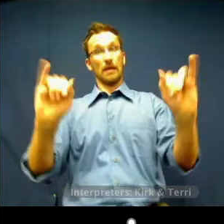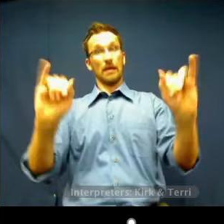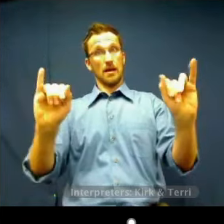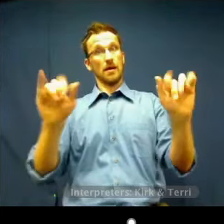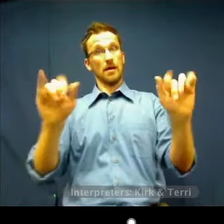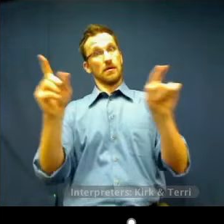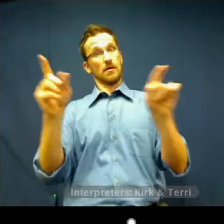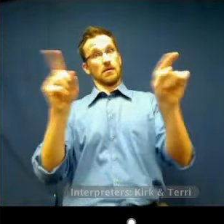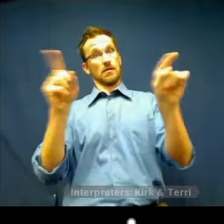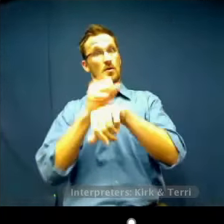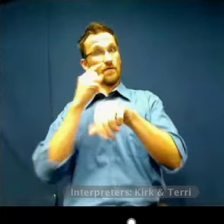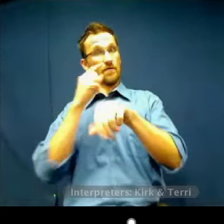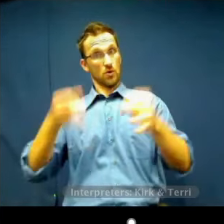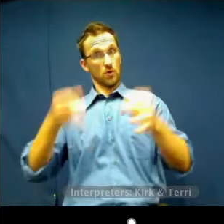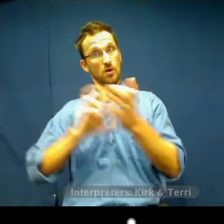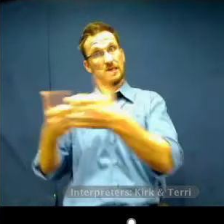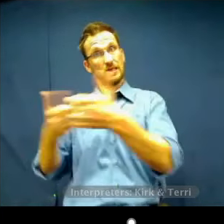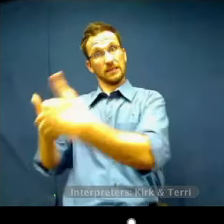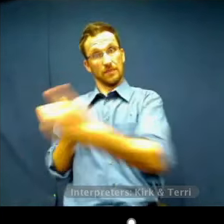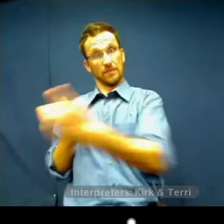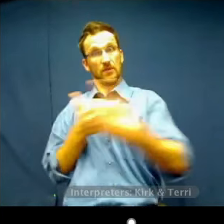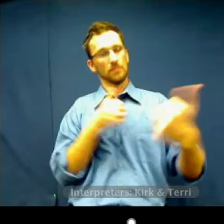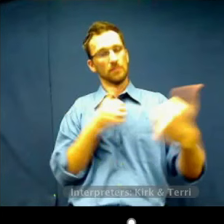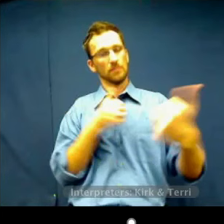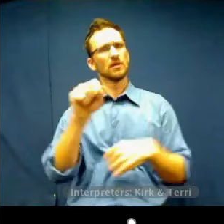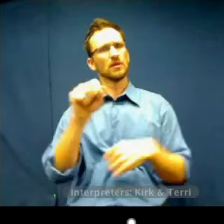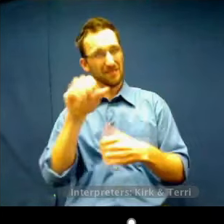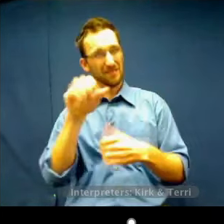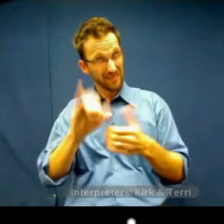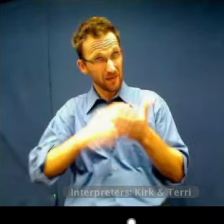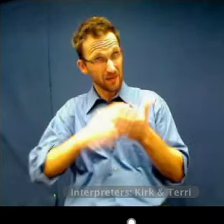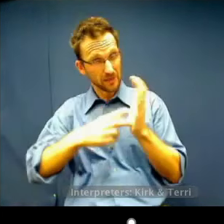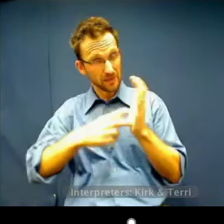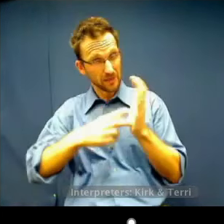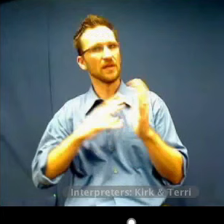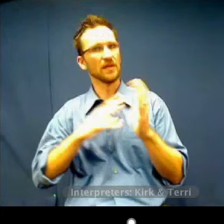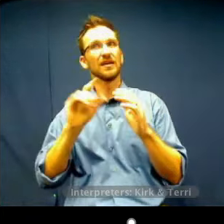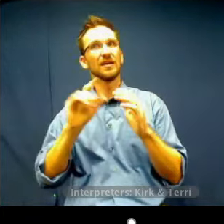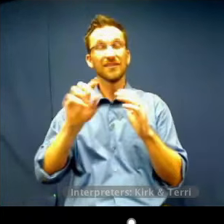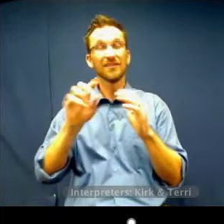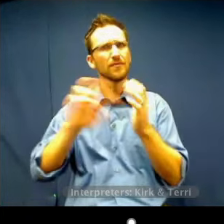yes. If you mean something else, I need some clarification.